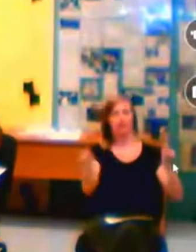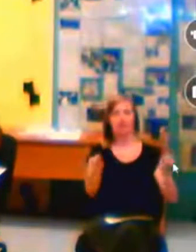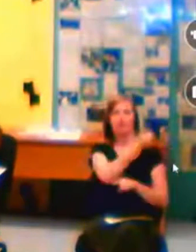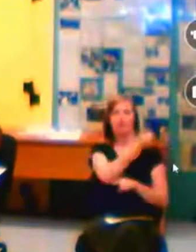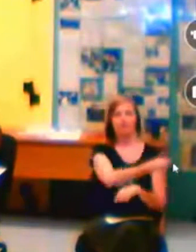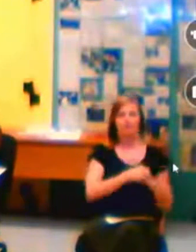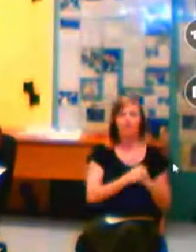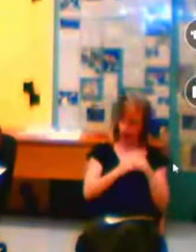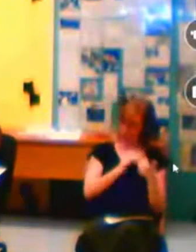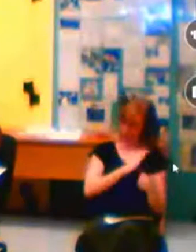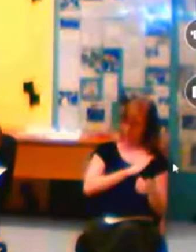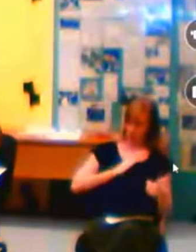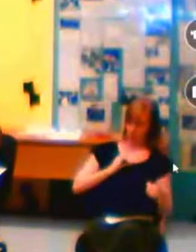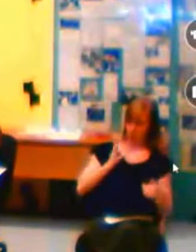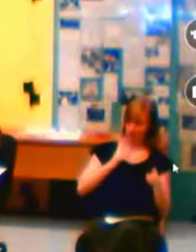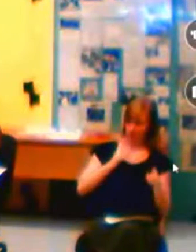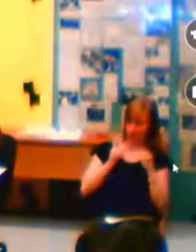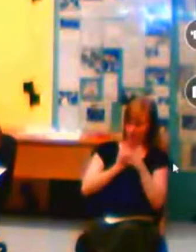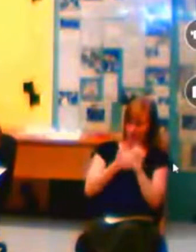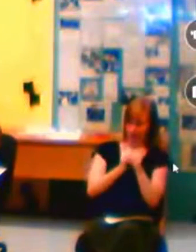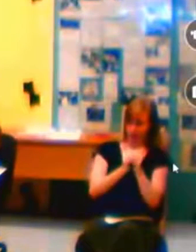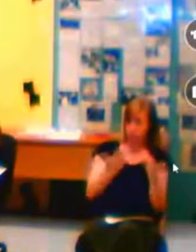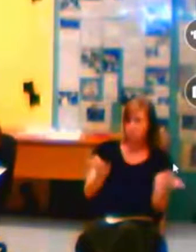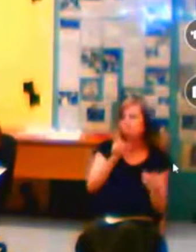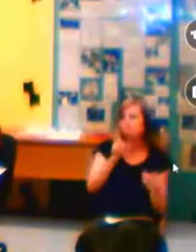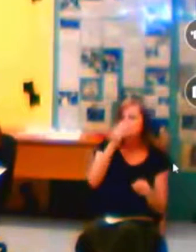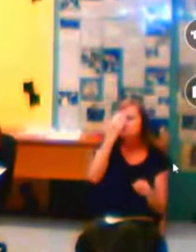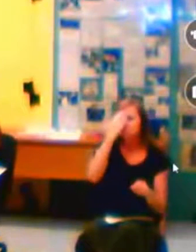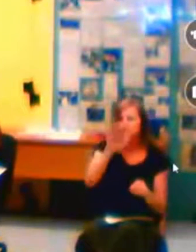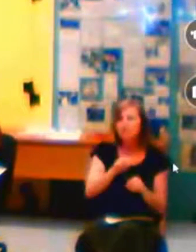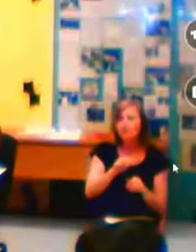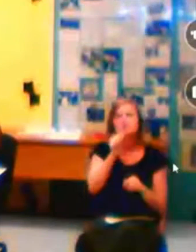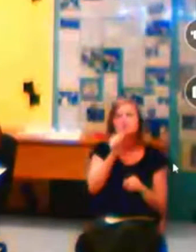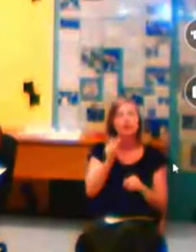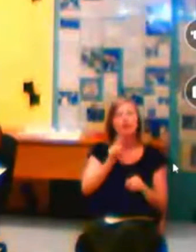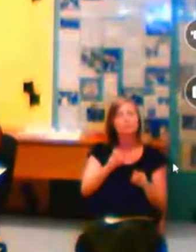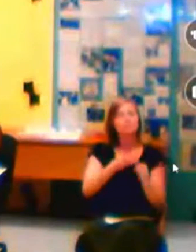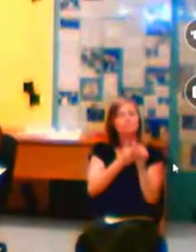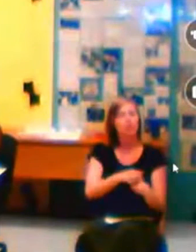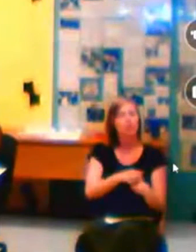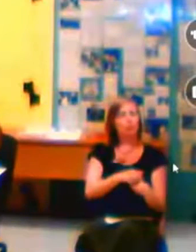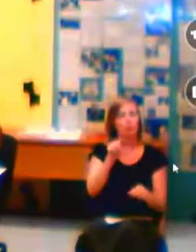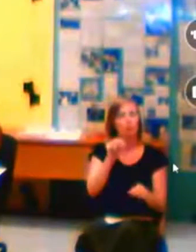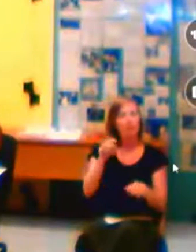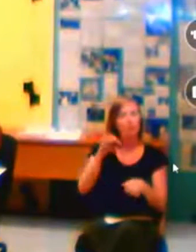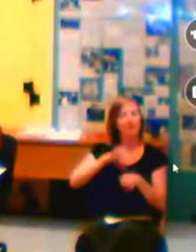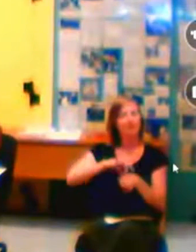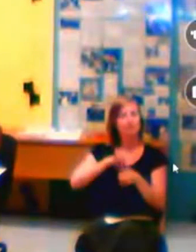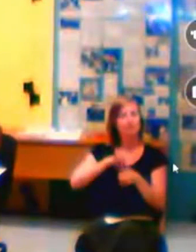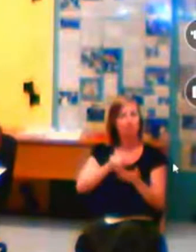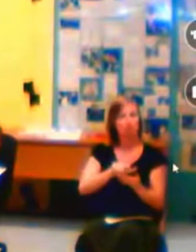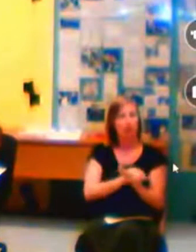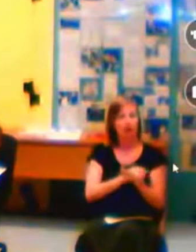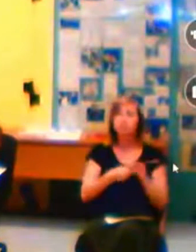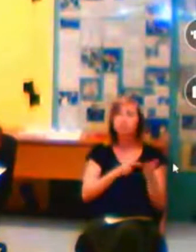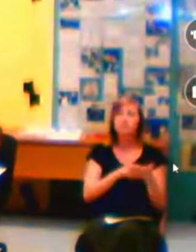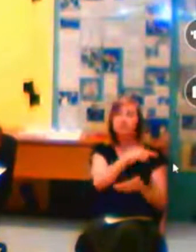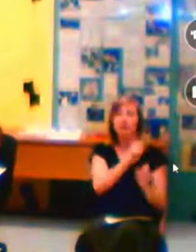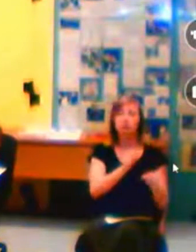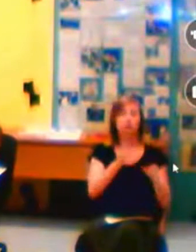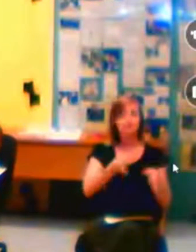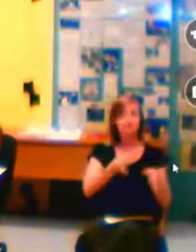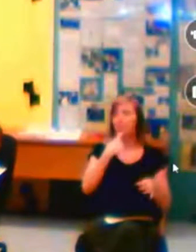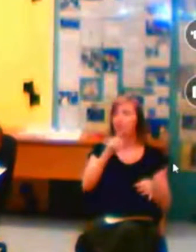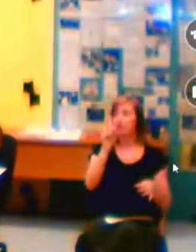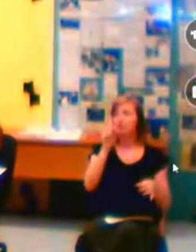voting residence laws. You just have to be here and say, I'm 18. I want to vote. And you can't. Nobody knows how the board is going to handle